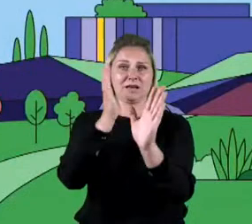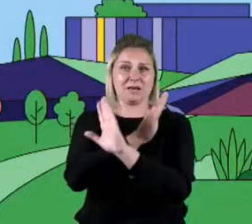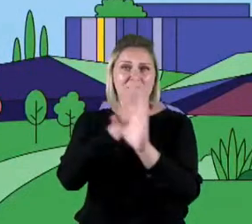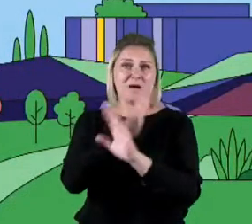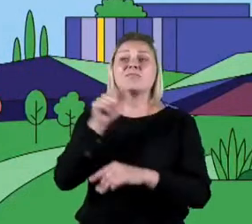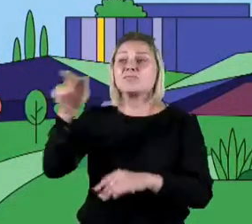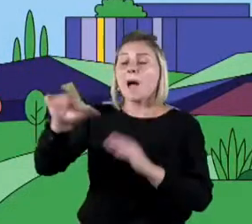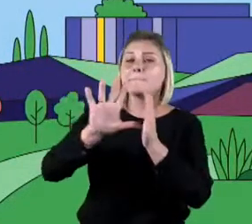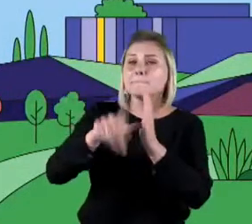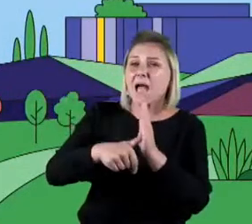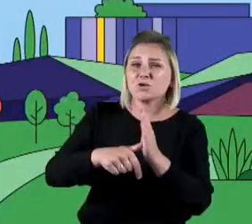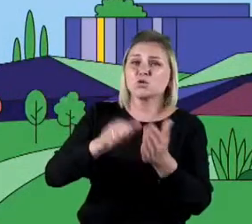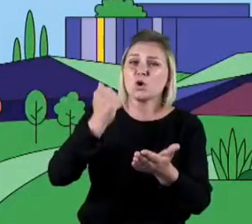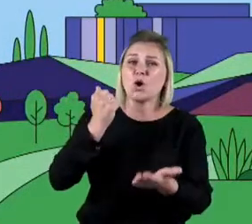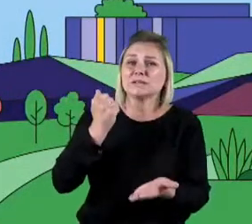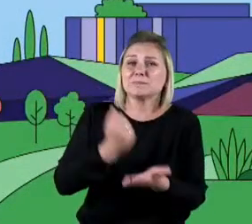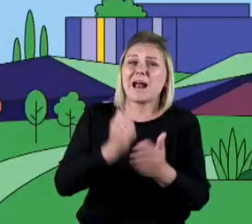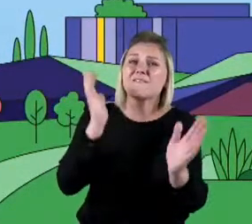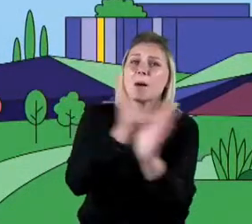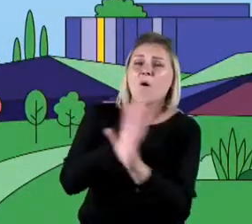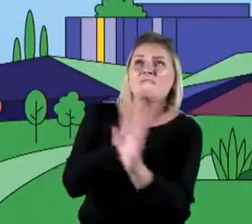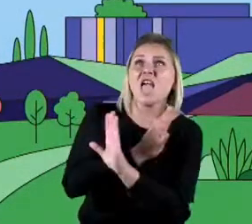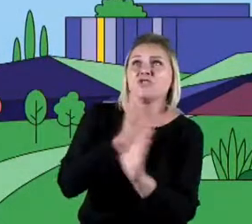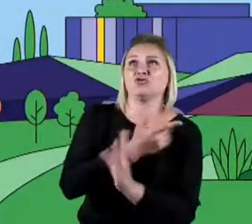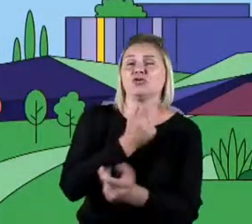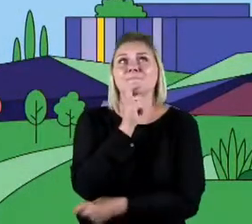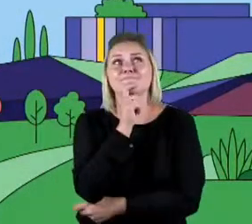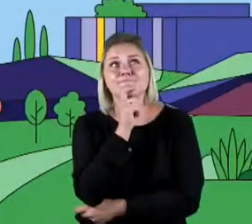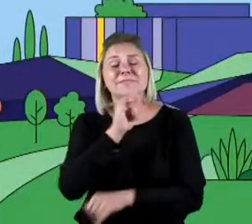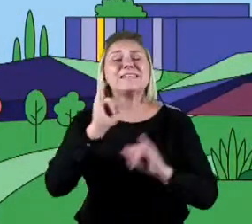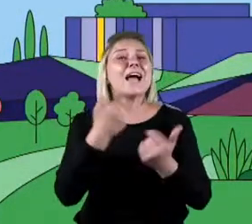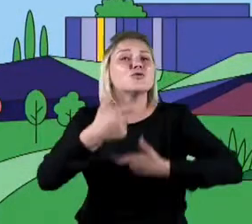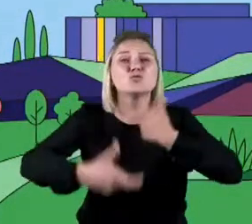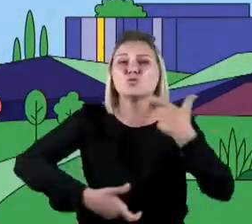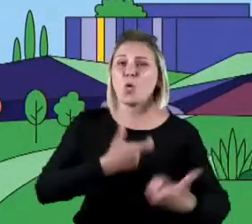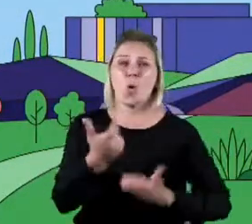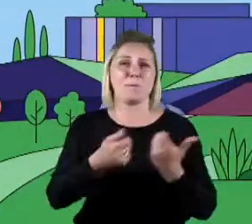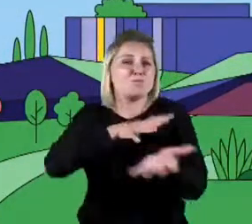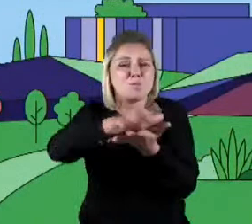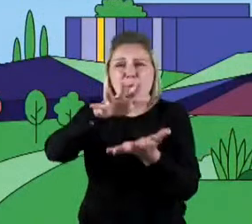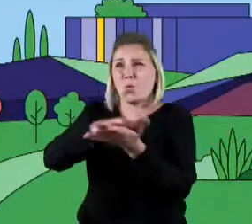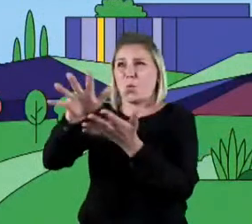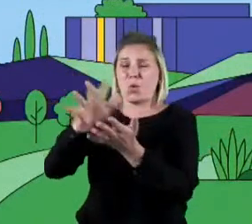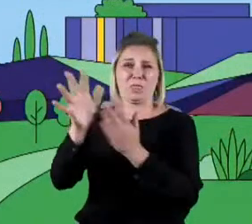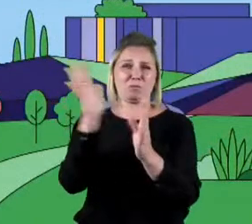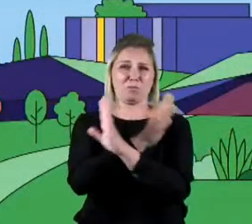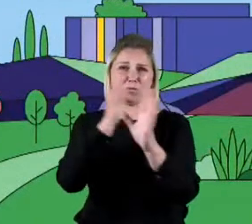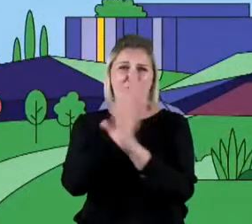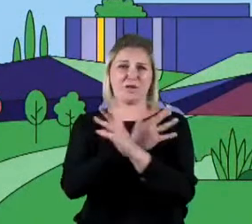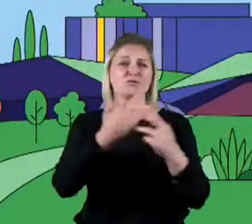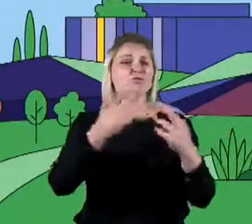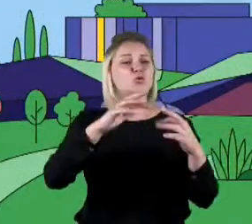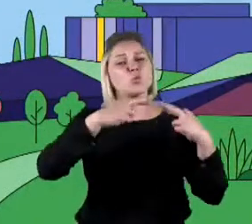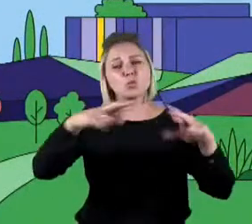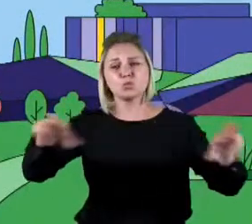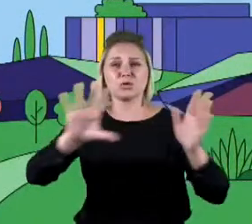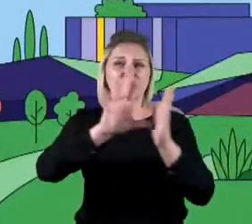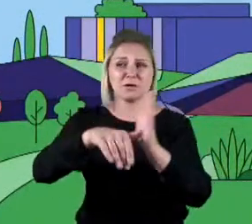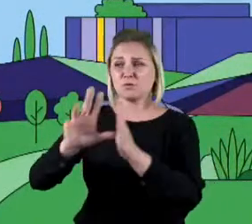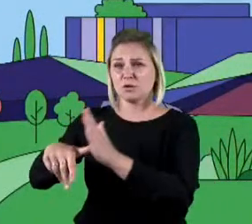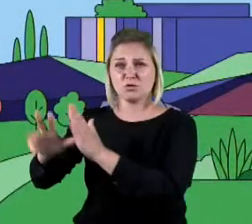Climate changes in Medellin, connected with air, how to deal with this